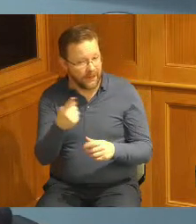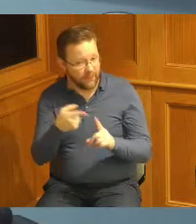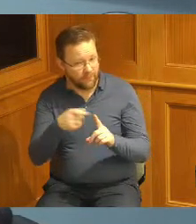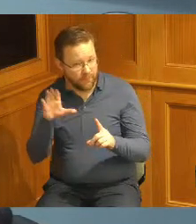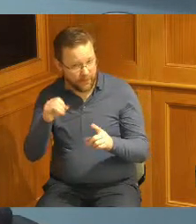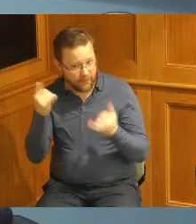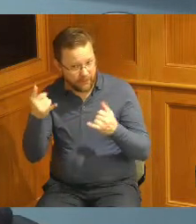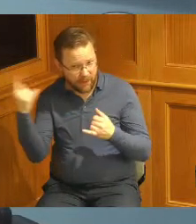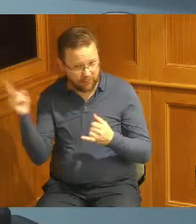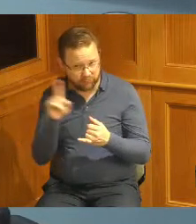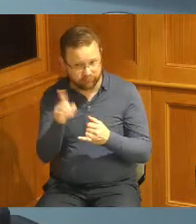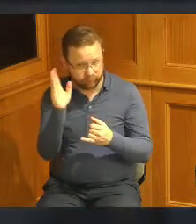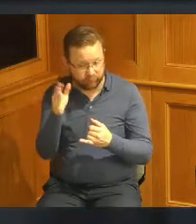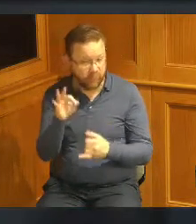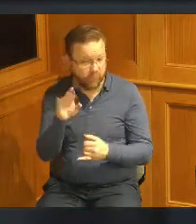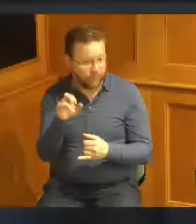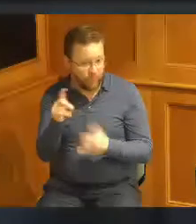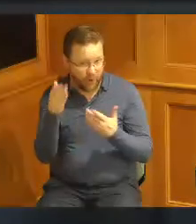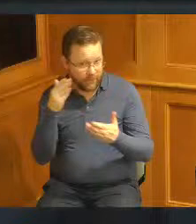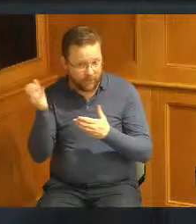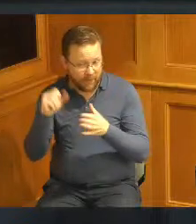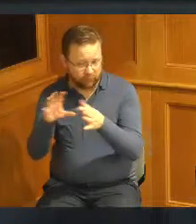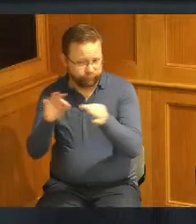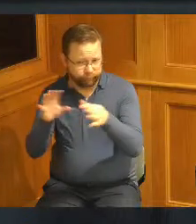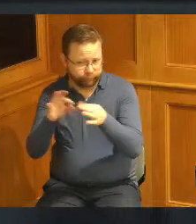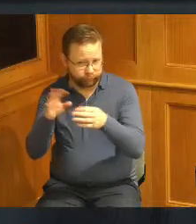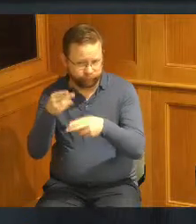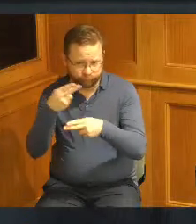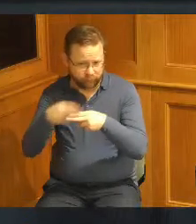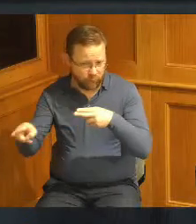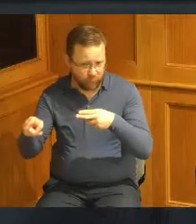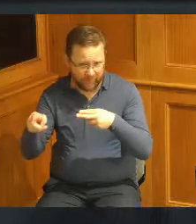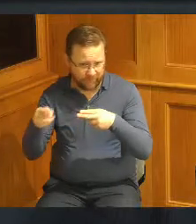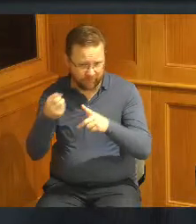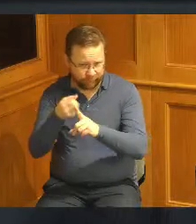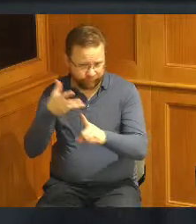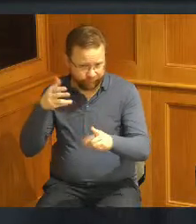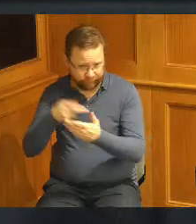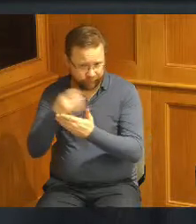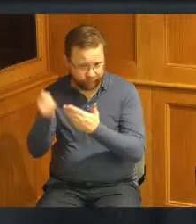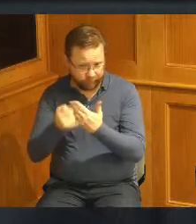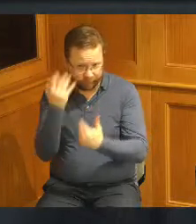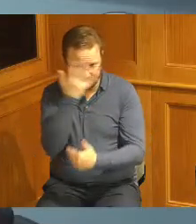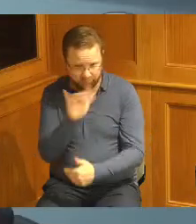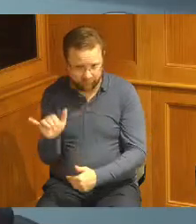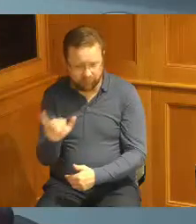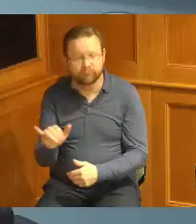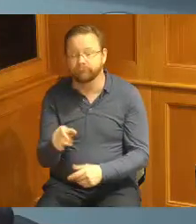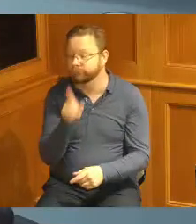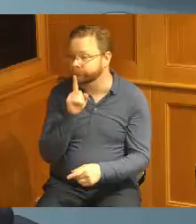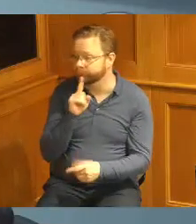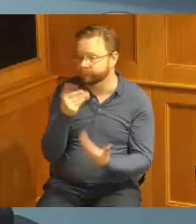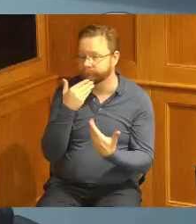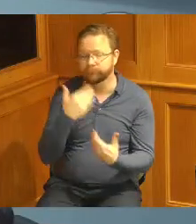come forward. Maybe Fred Wilson would like to come forward and just give us a little bit of an overview of the project. Sure. Thank you.